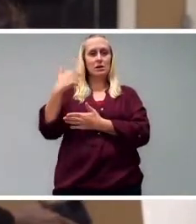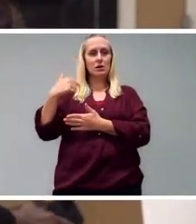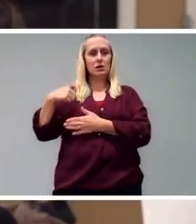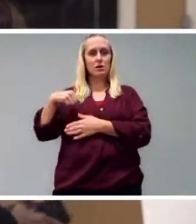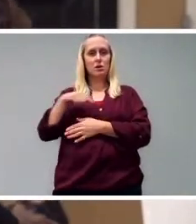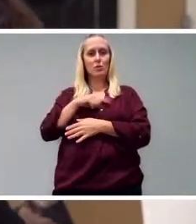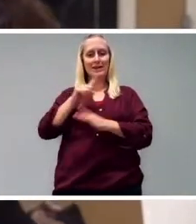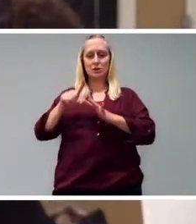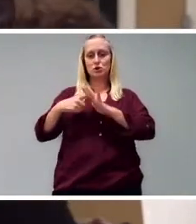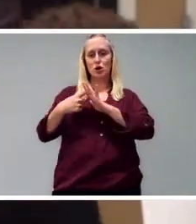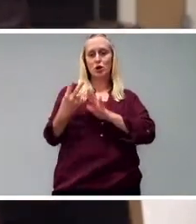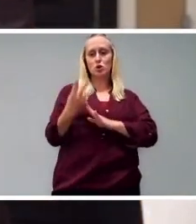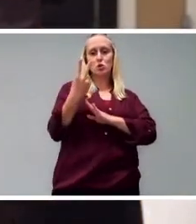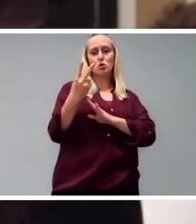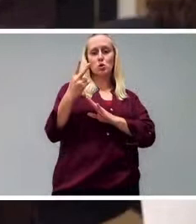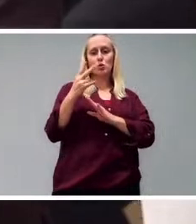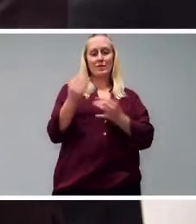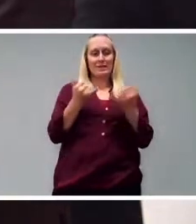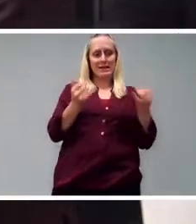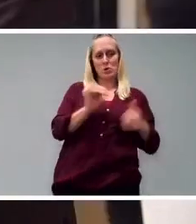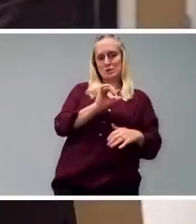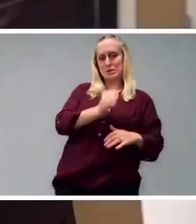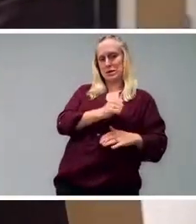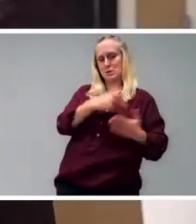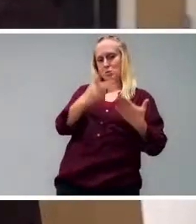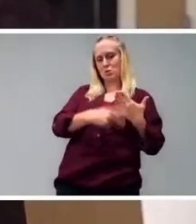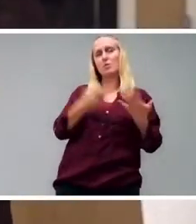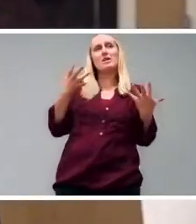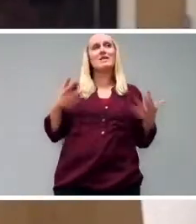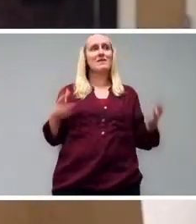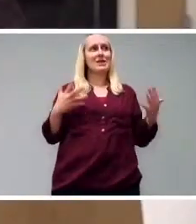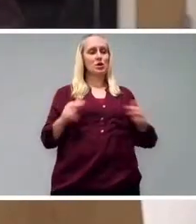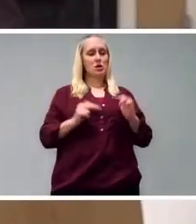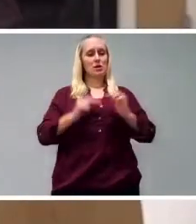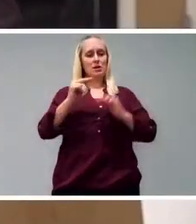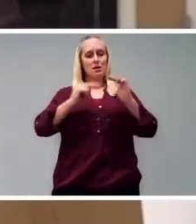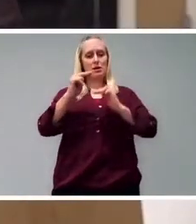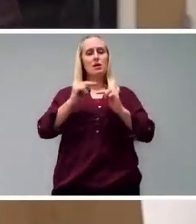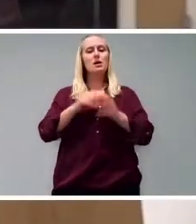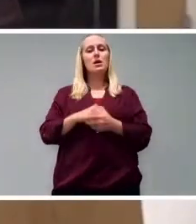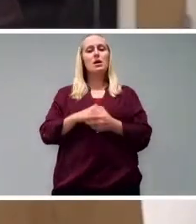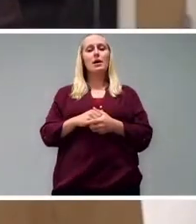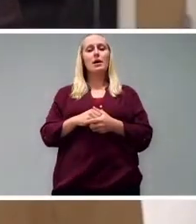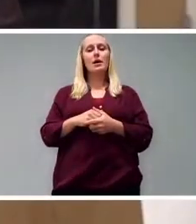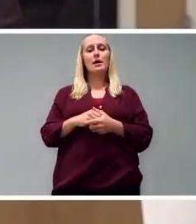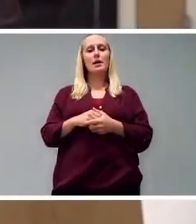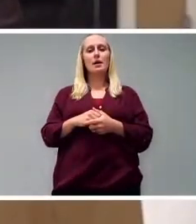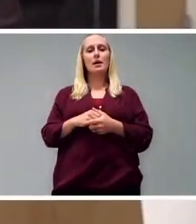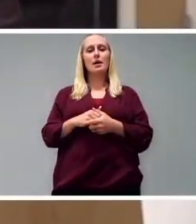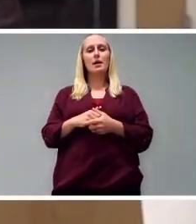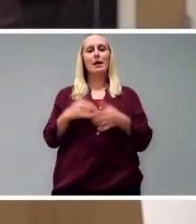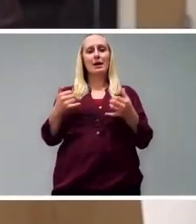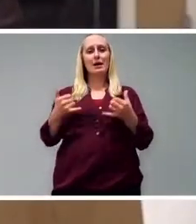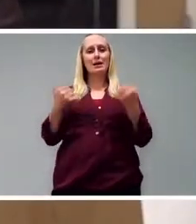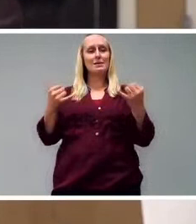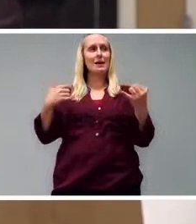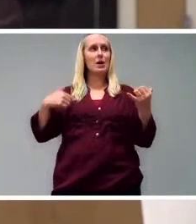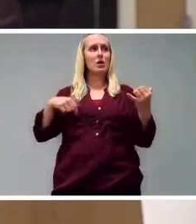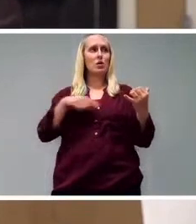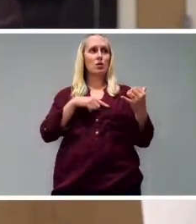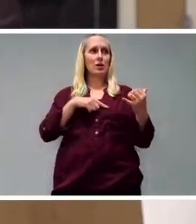programs. We've finished the build out, and we have now a complete operational facility of